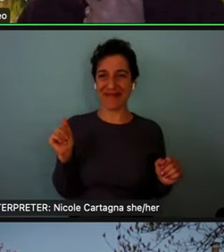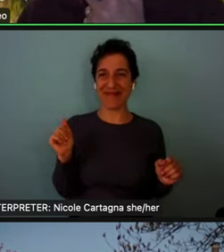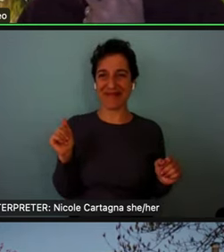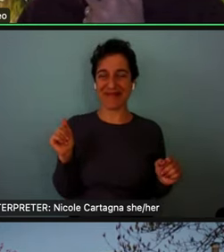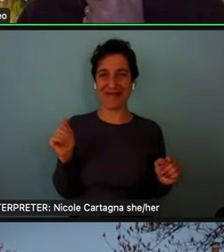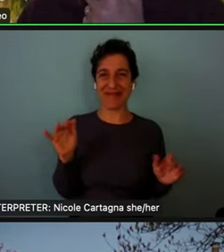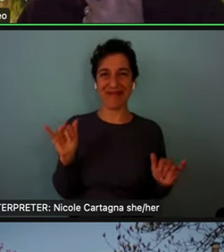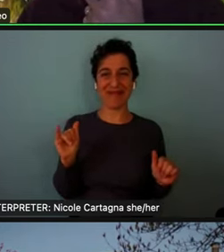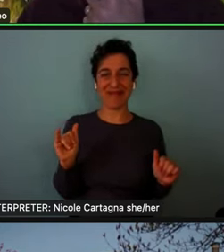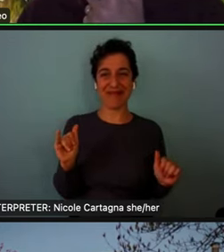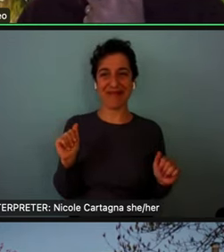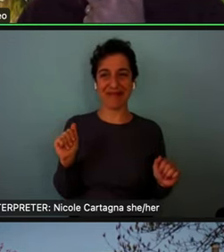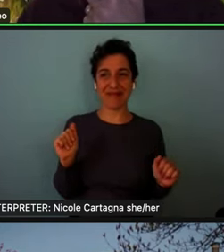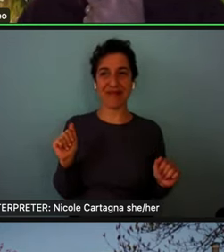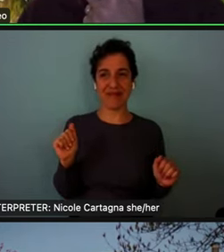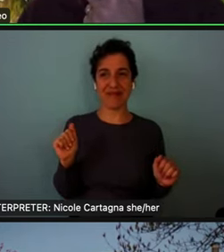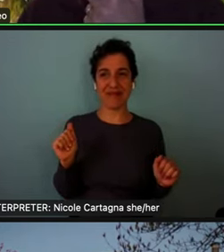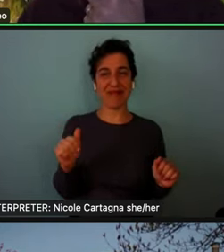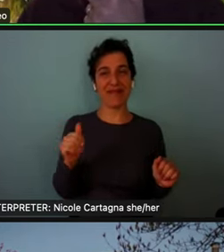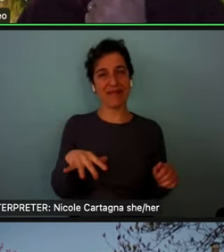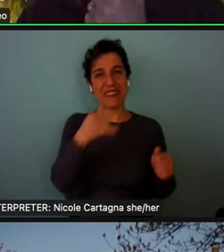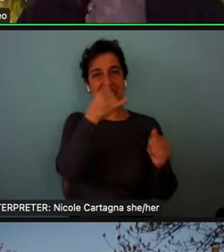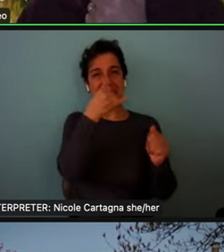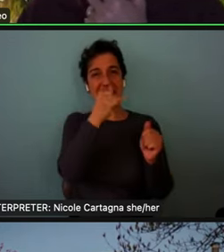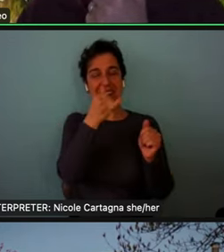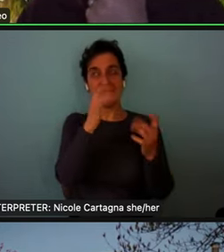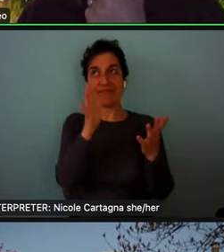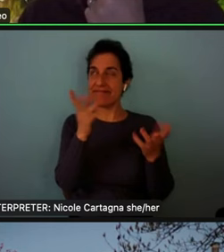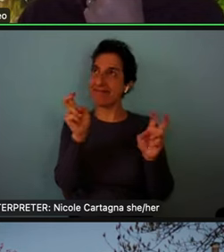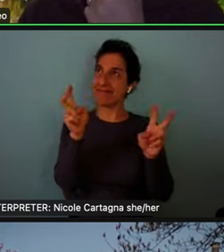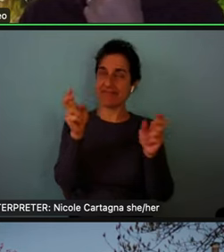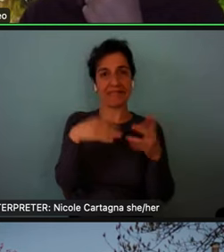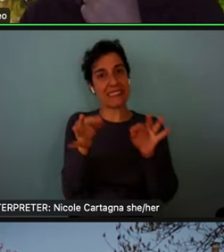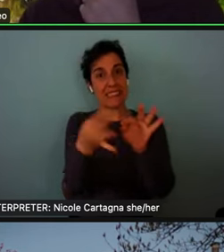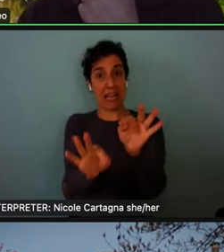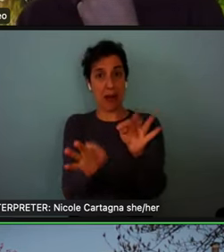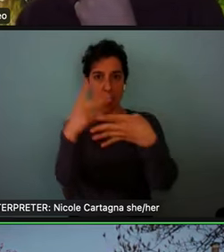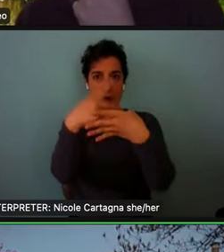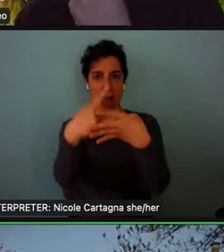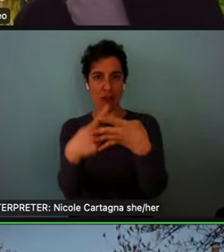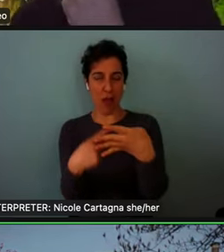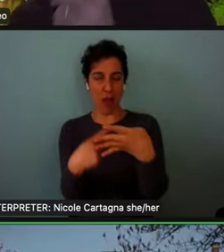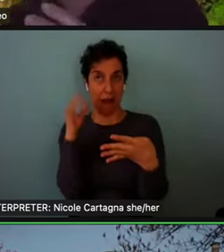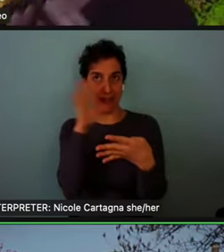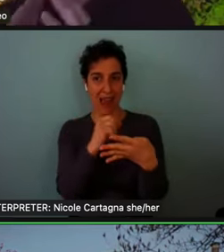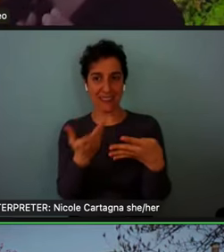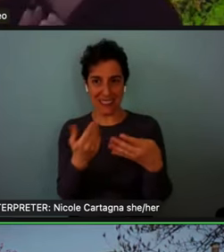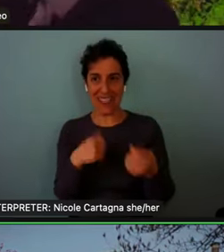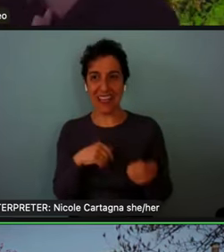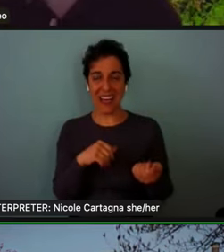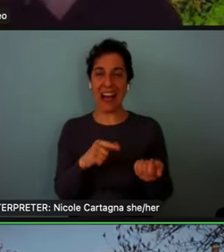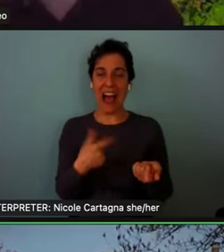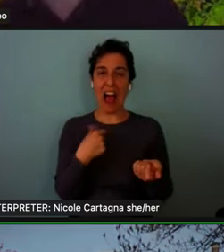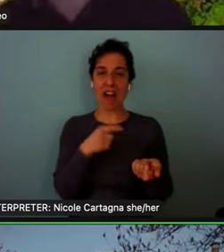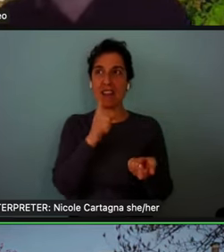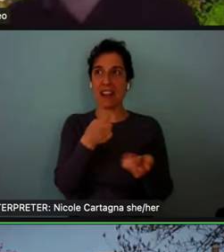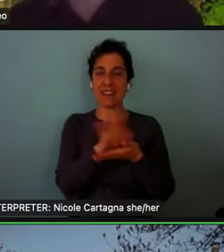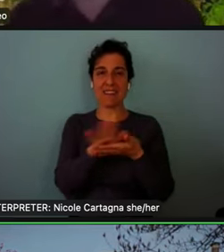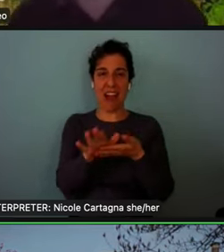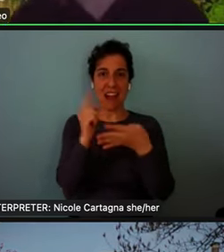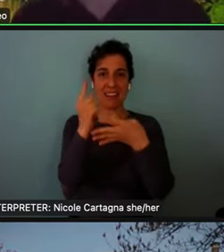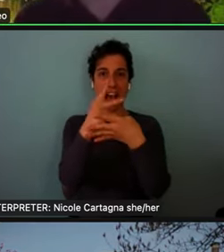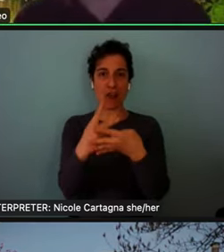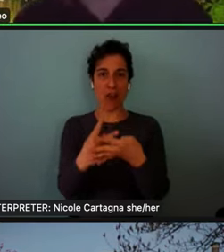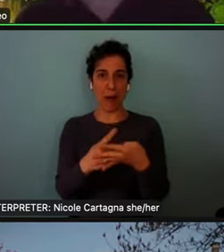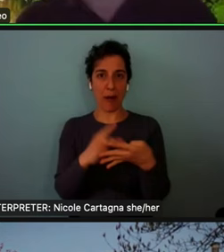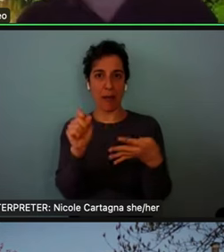kind of a silly, simple algorithm, I guess. Yeah, kind of a really naive algorithm.